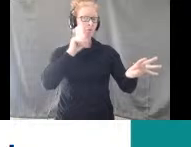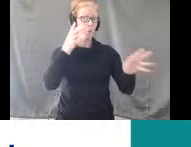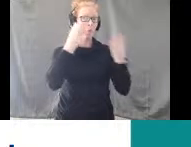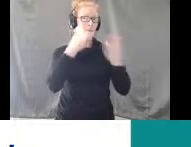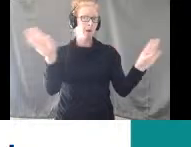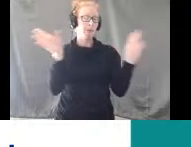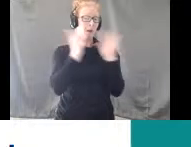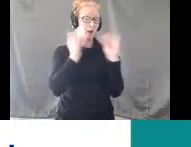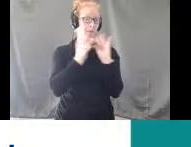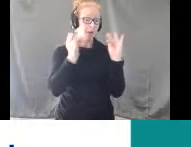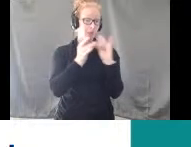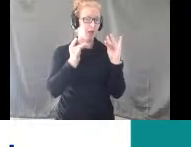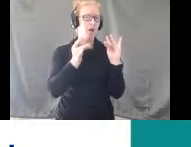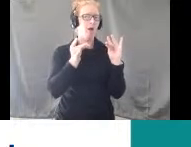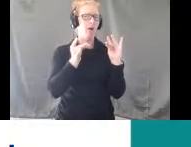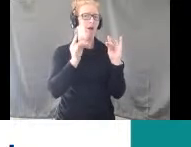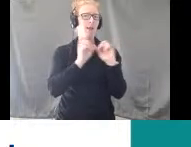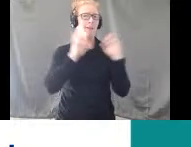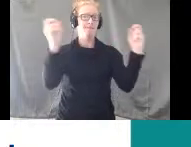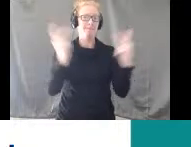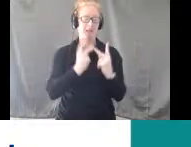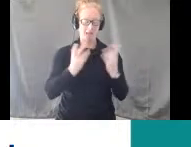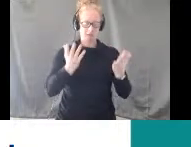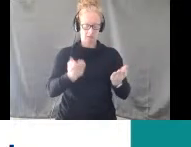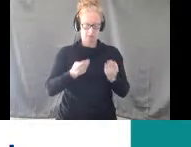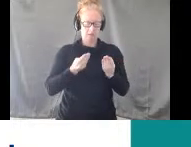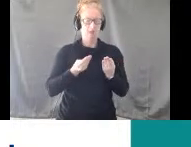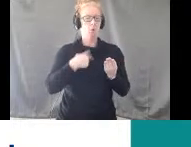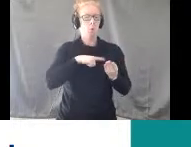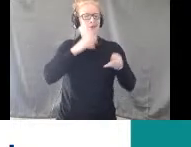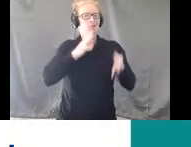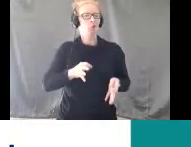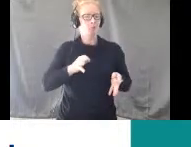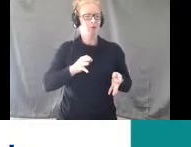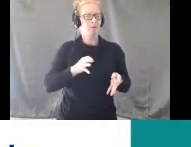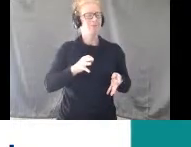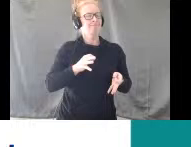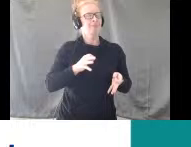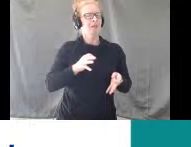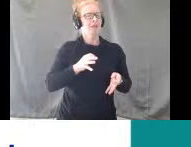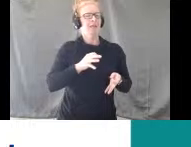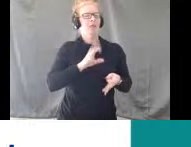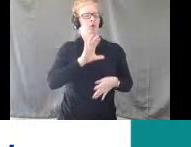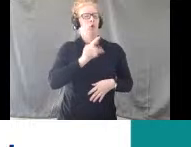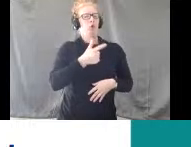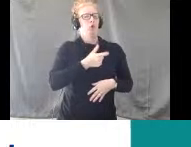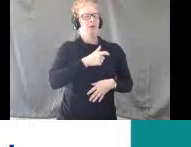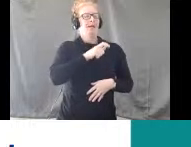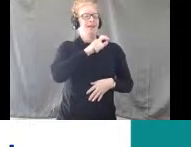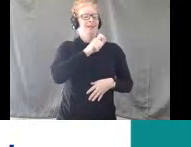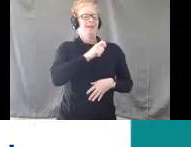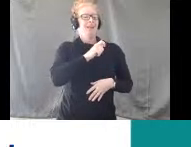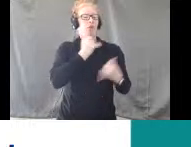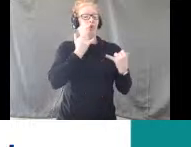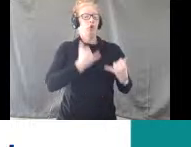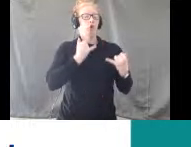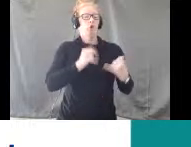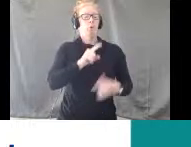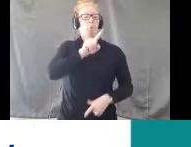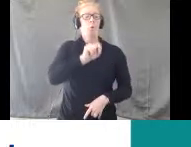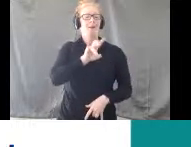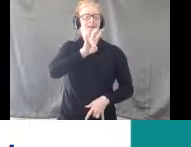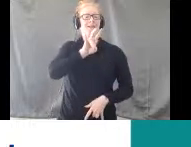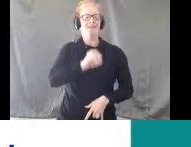determination that they needed a bridge of the current height, 178 feet or